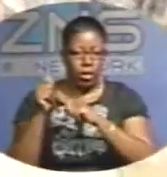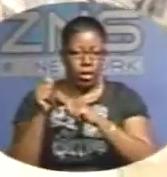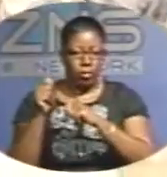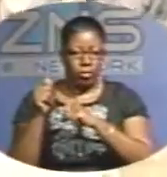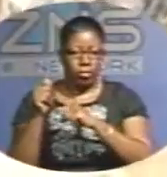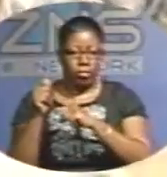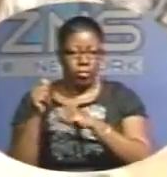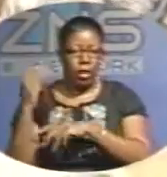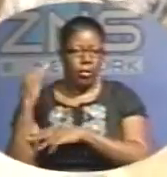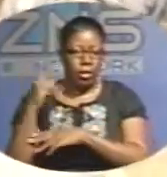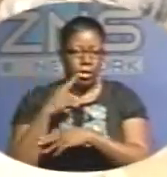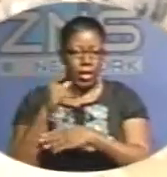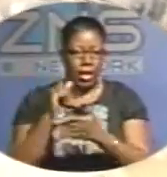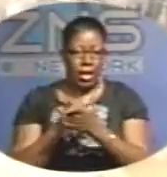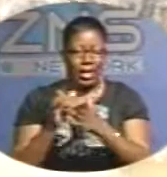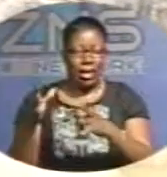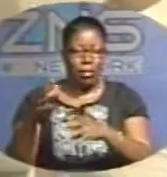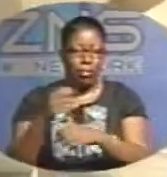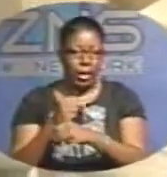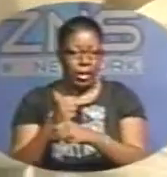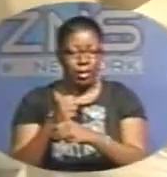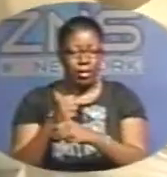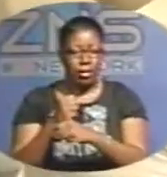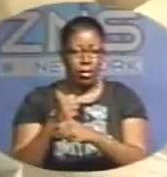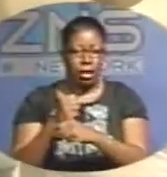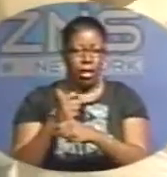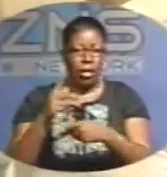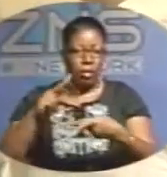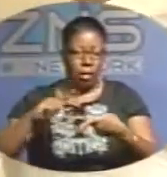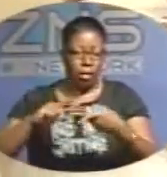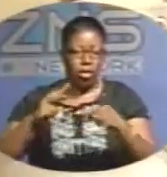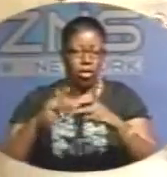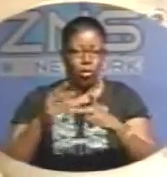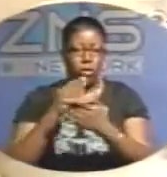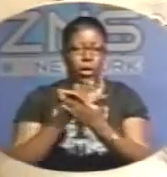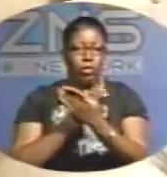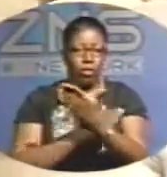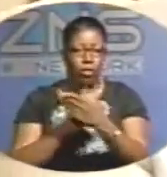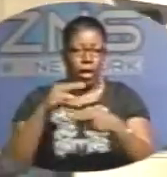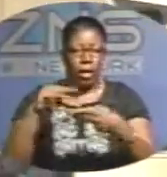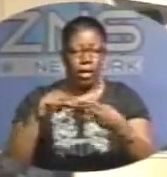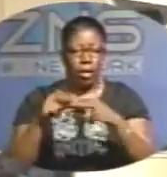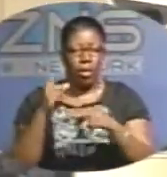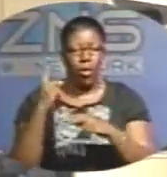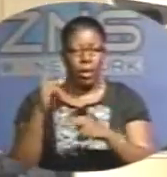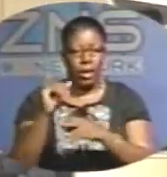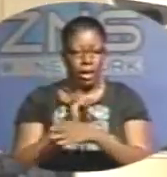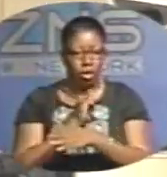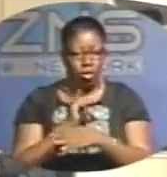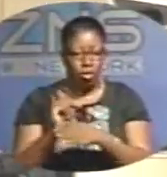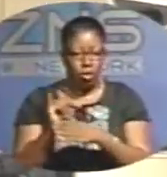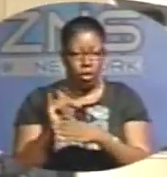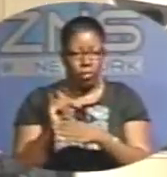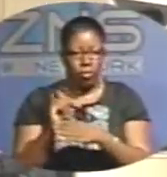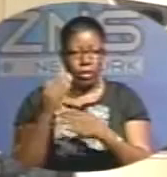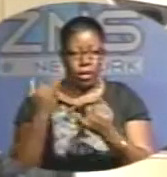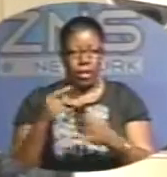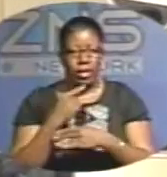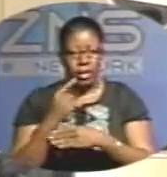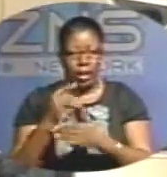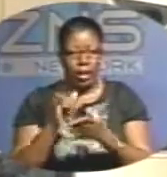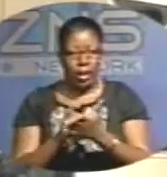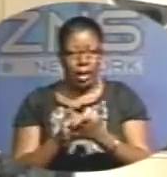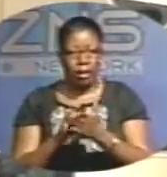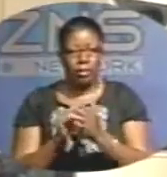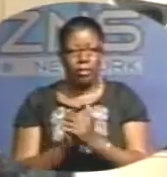marine operators embrace the concept of partnership to improve our number one industry. He offered these incentives. We're going